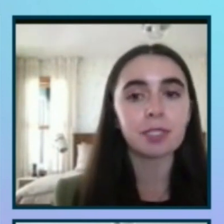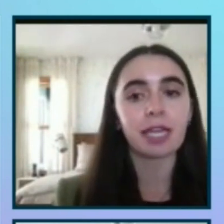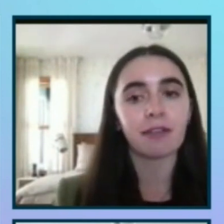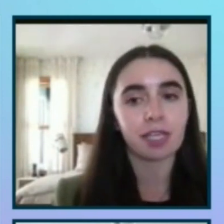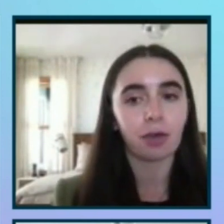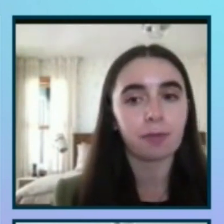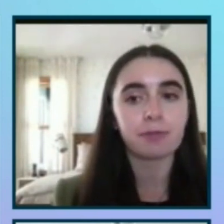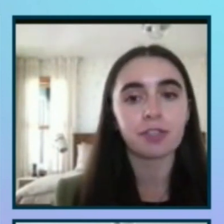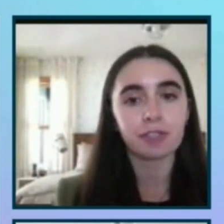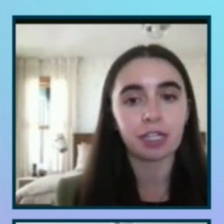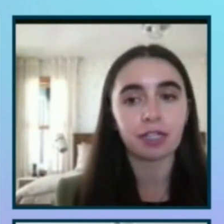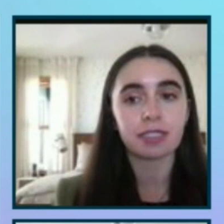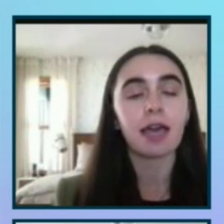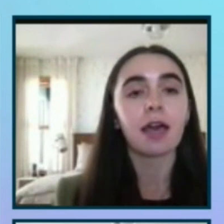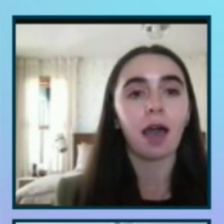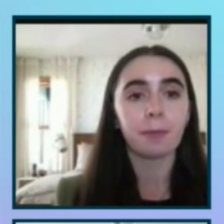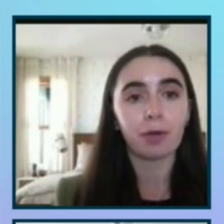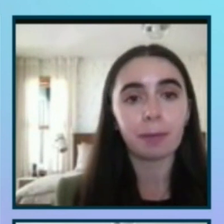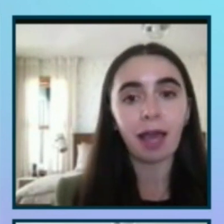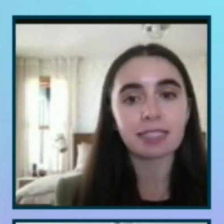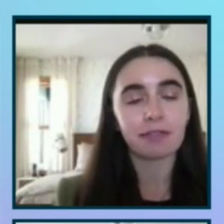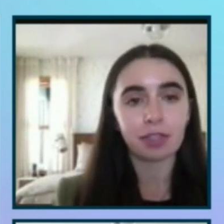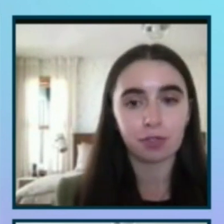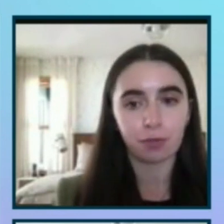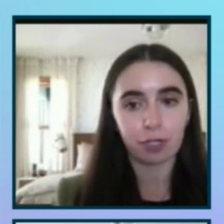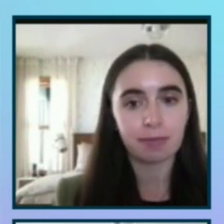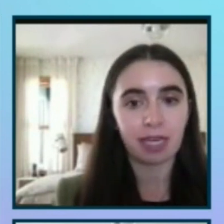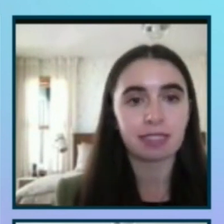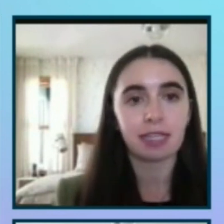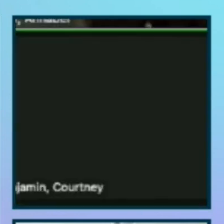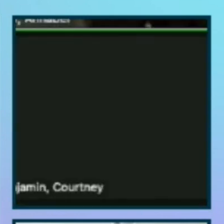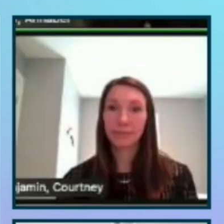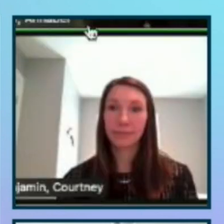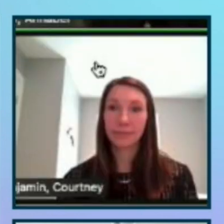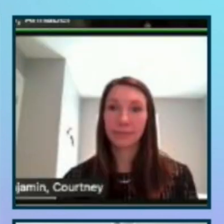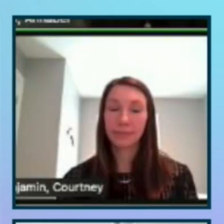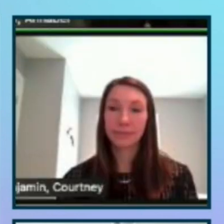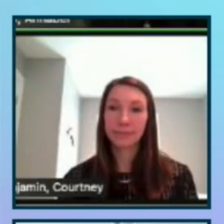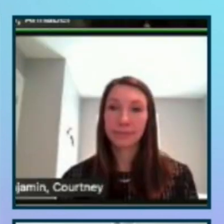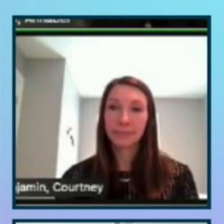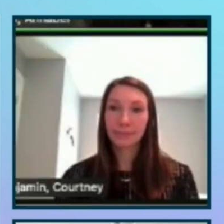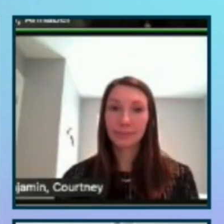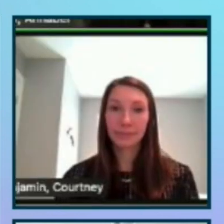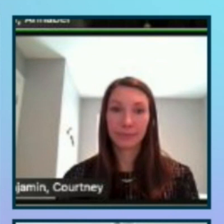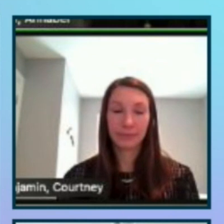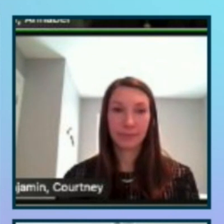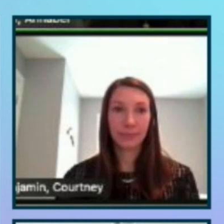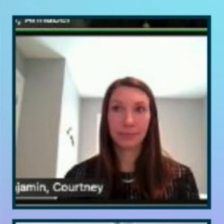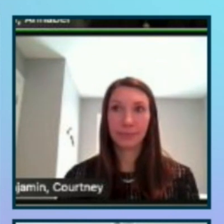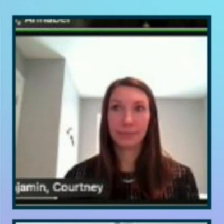sometimes you might have to help them shift gears, going back to giving those voice commands and interacting with the screen reader or the